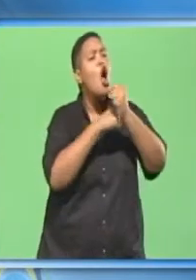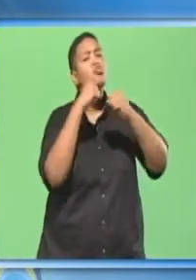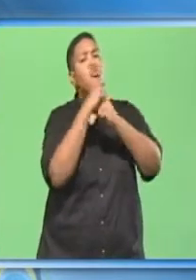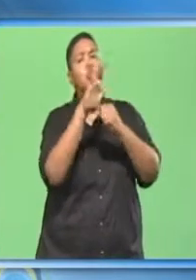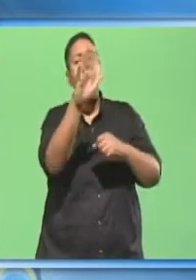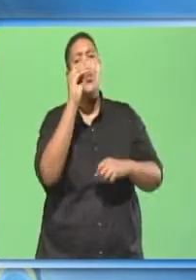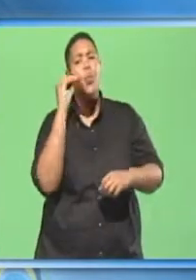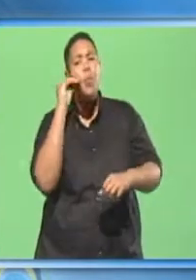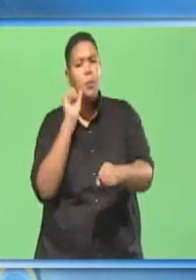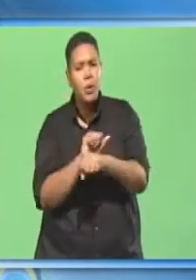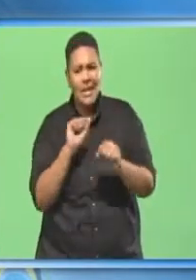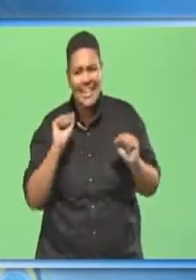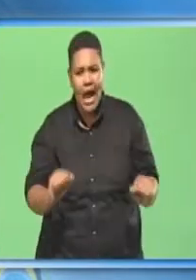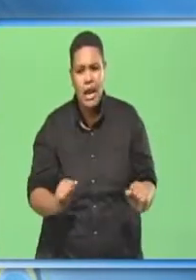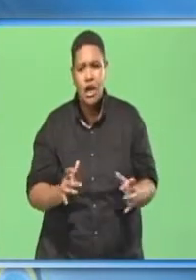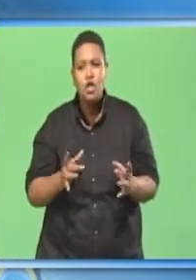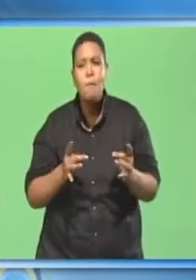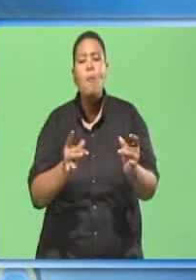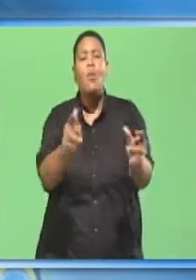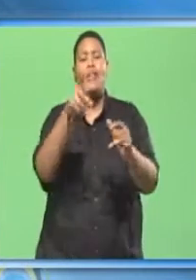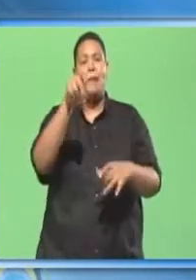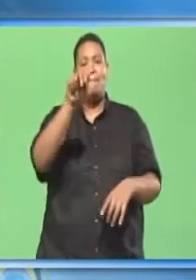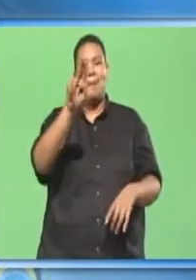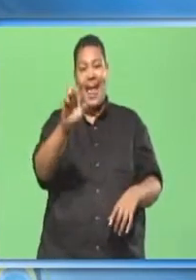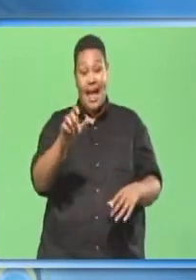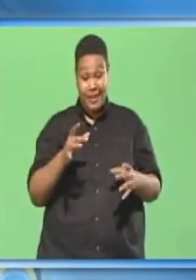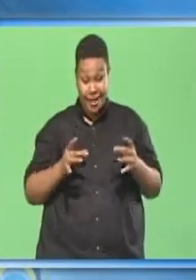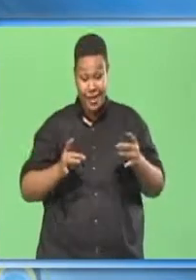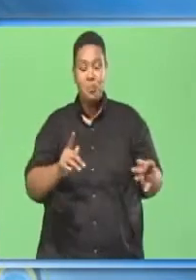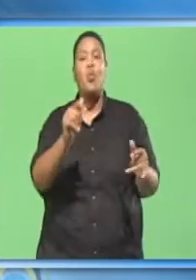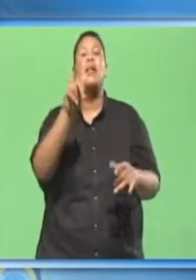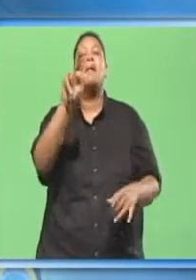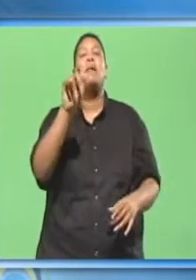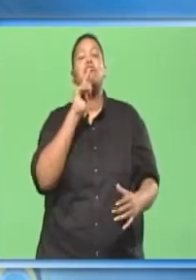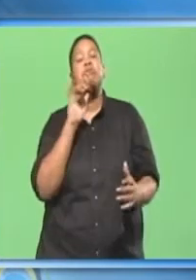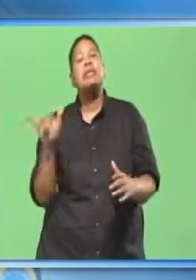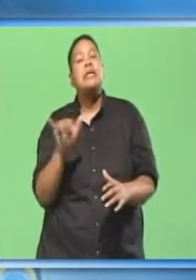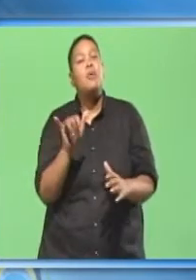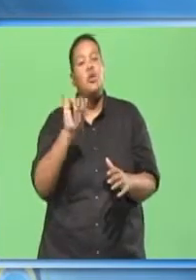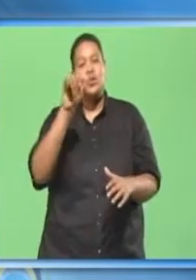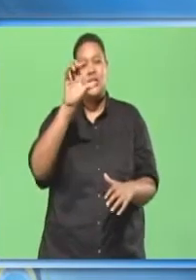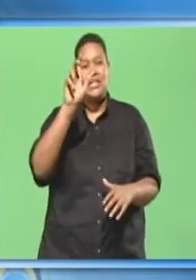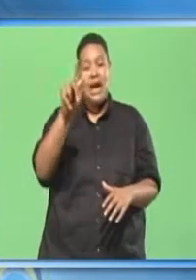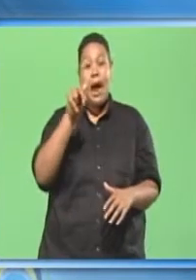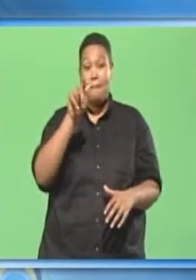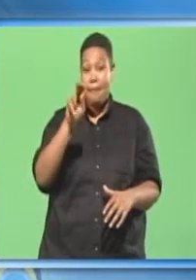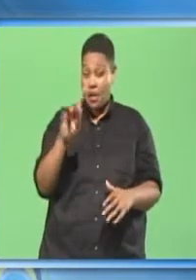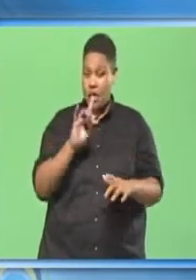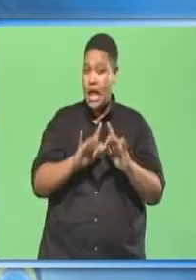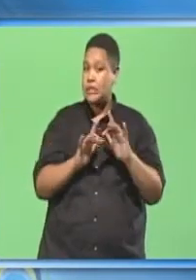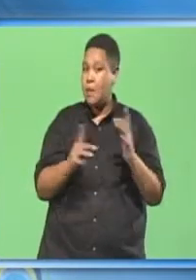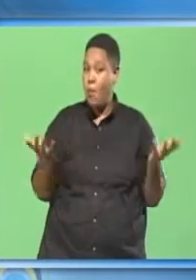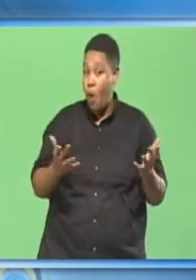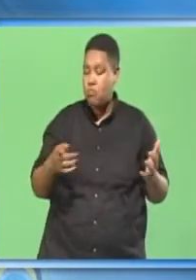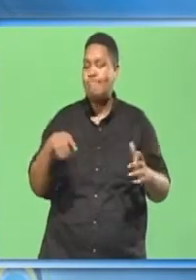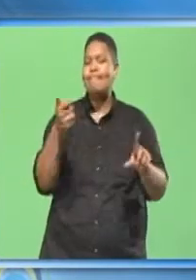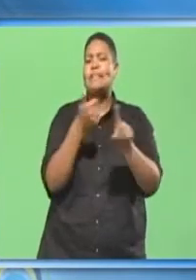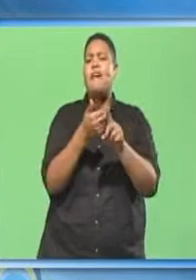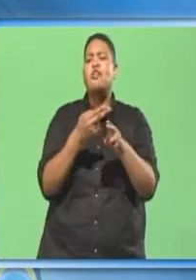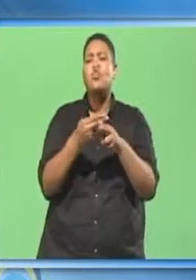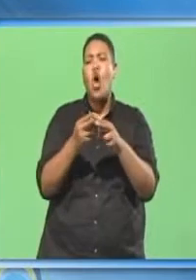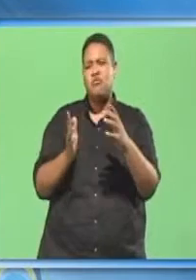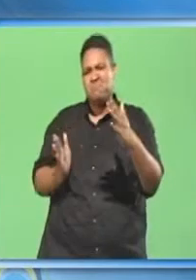work. The smoothing plane. The smoothing plane is similar to the jack plane with the exception of the fact that it is